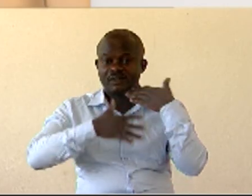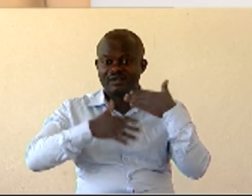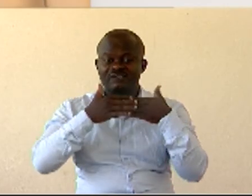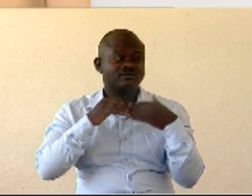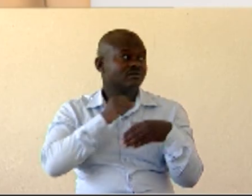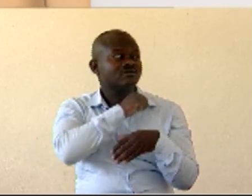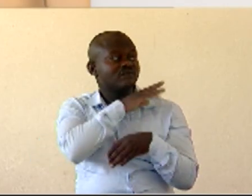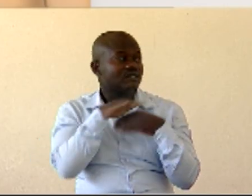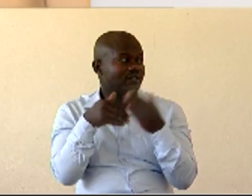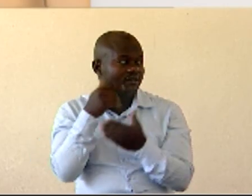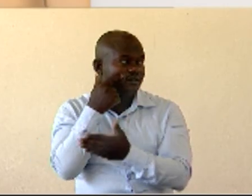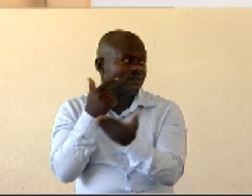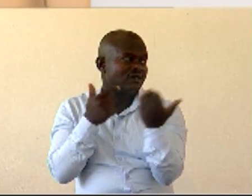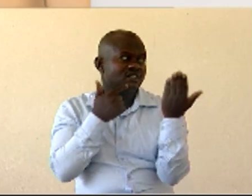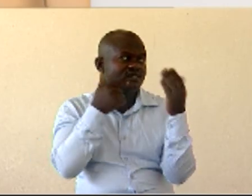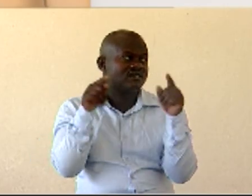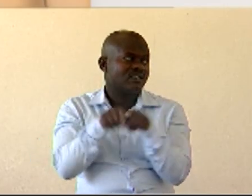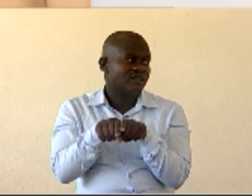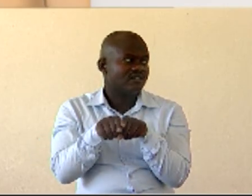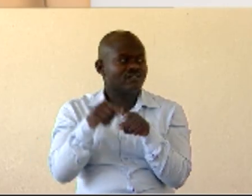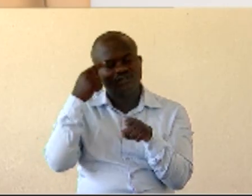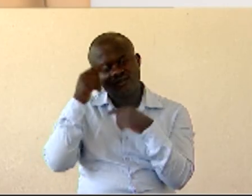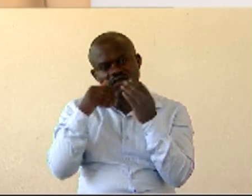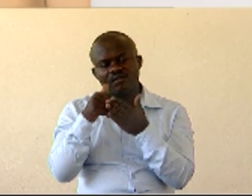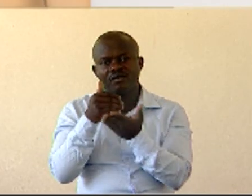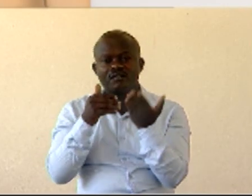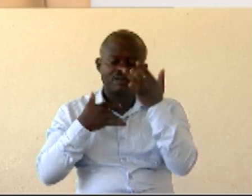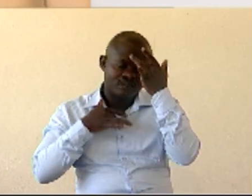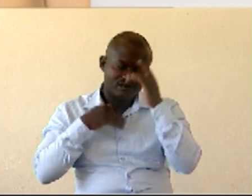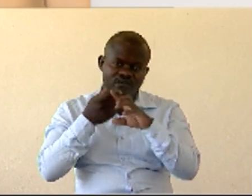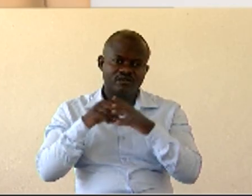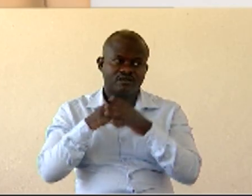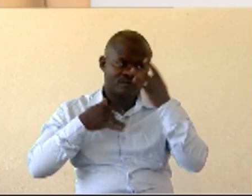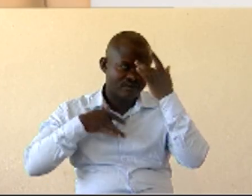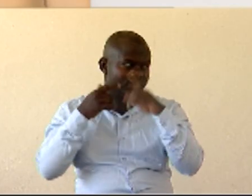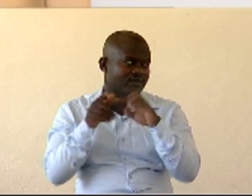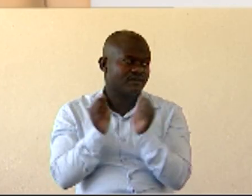contaminated, it's likely for him to suffer from the disease.